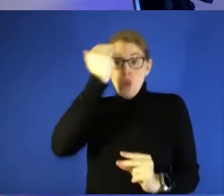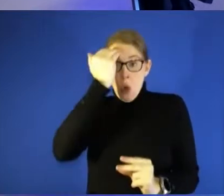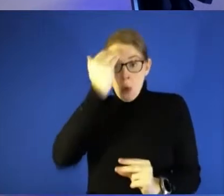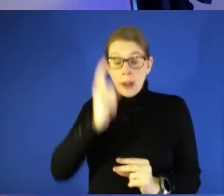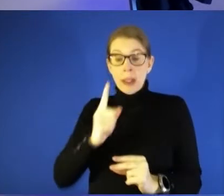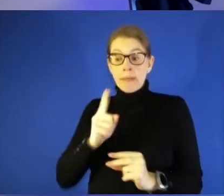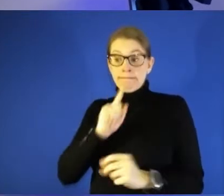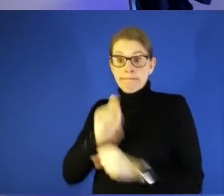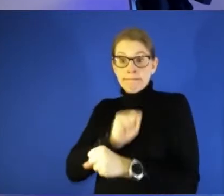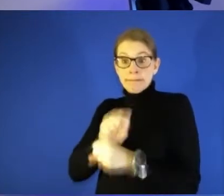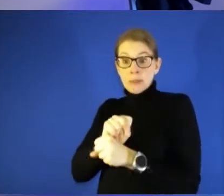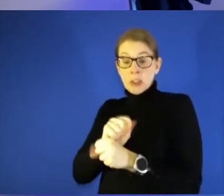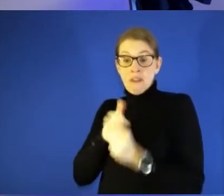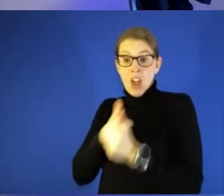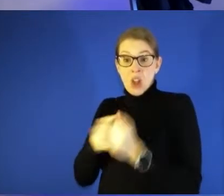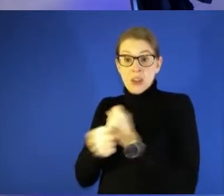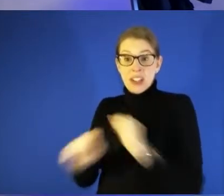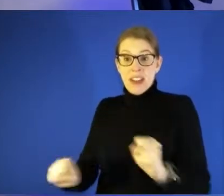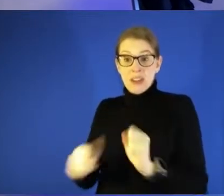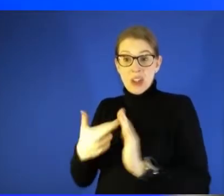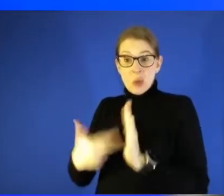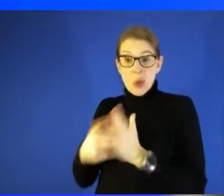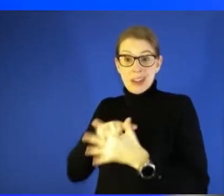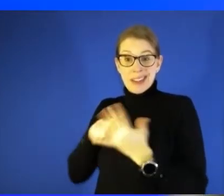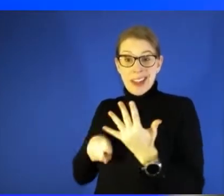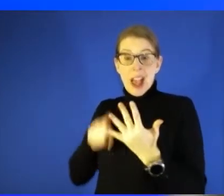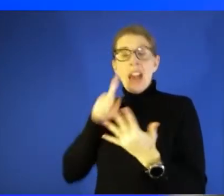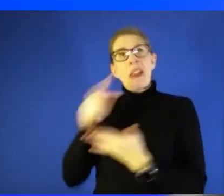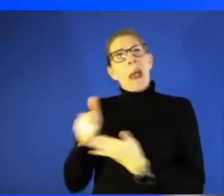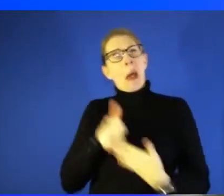stay safe from everyone else? I think it's helpful. Maybe